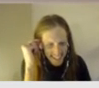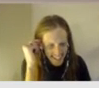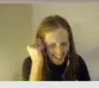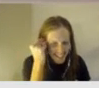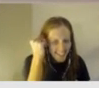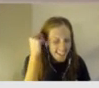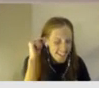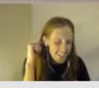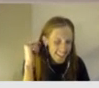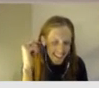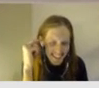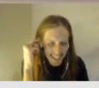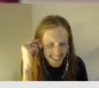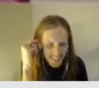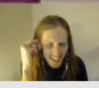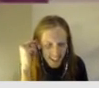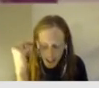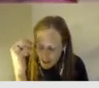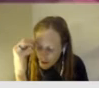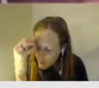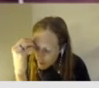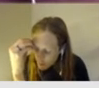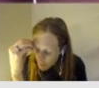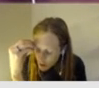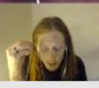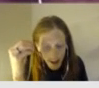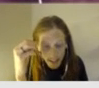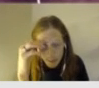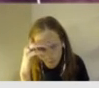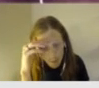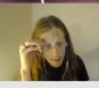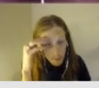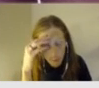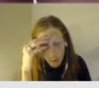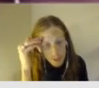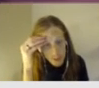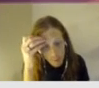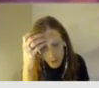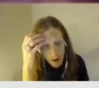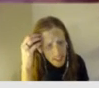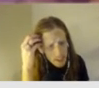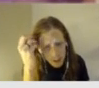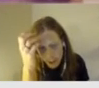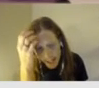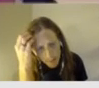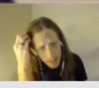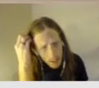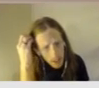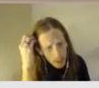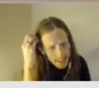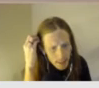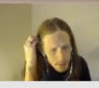honest. That's awesome. So when you're interacting with people, what's the process look like? I